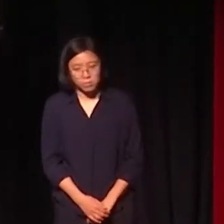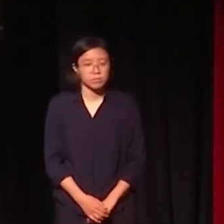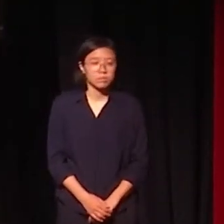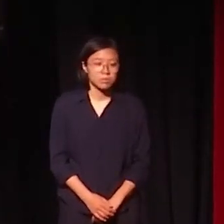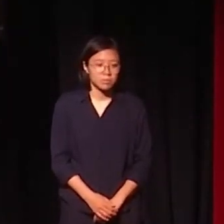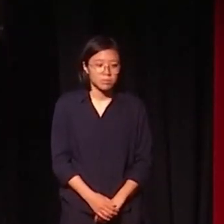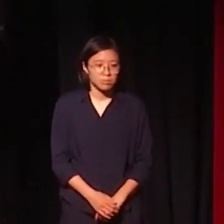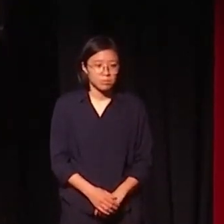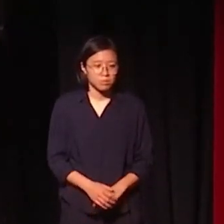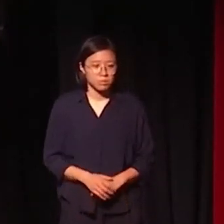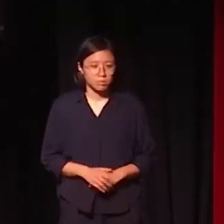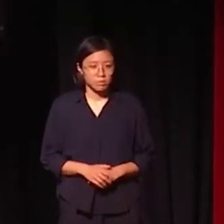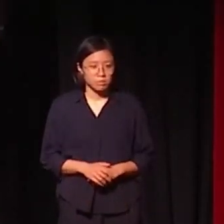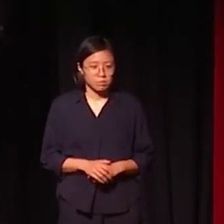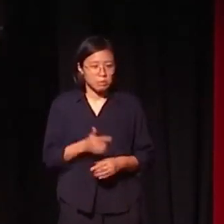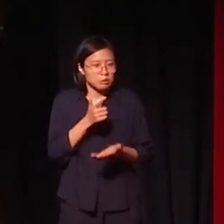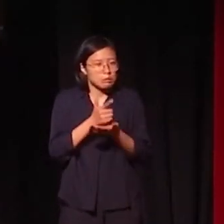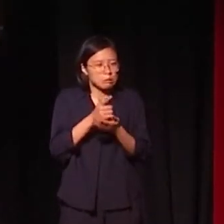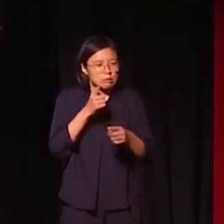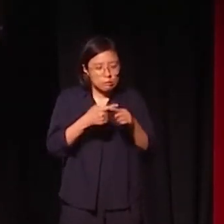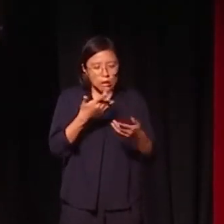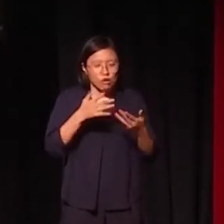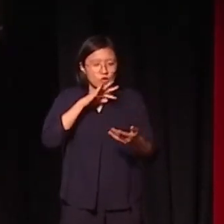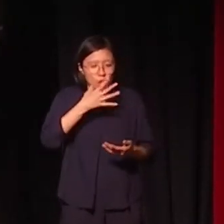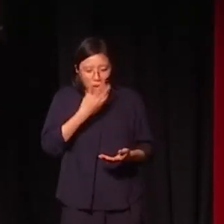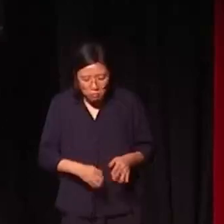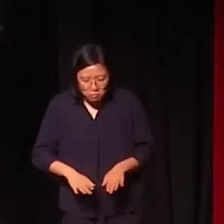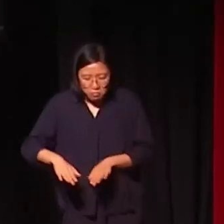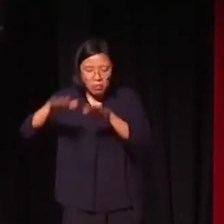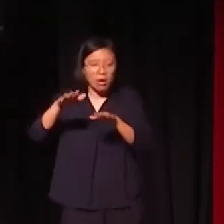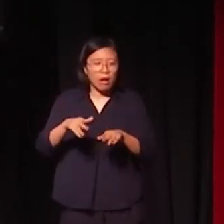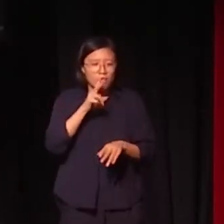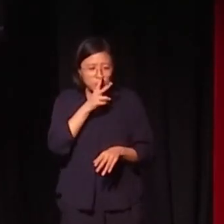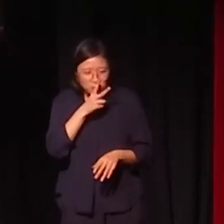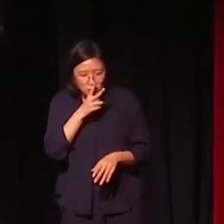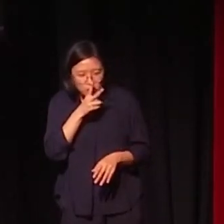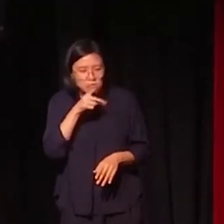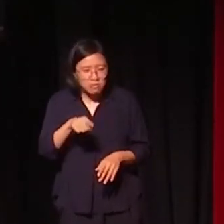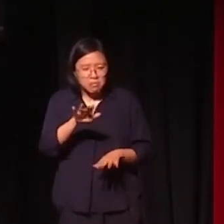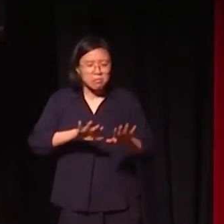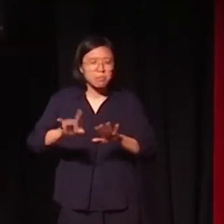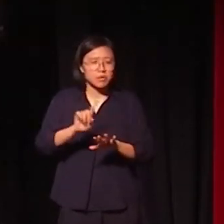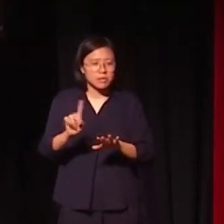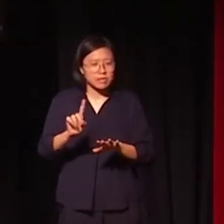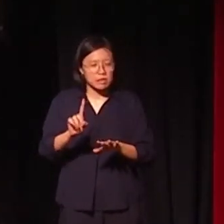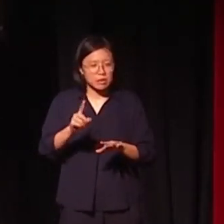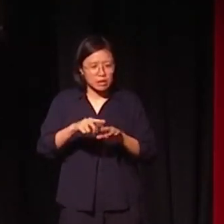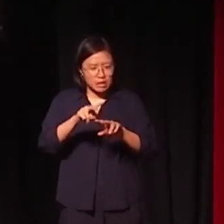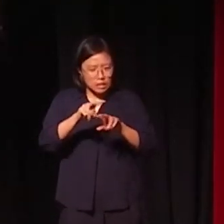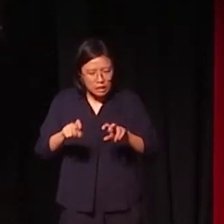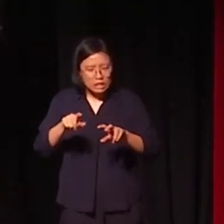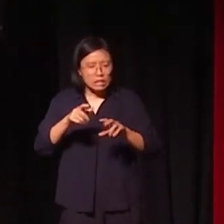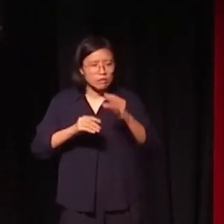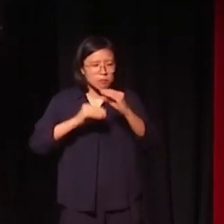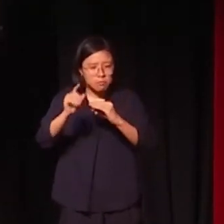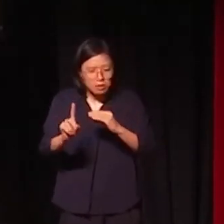people that have grown up mediating communication like this, and what strategies they use, because I